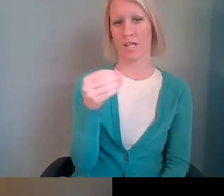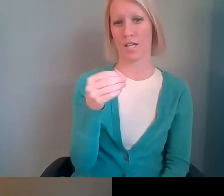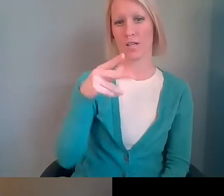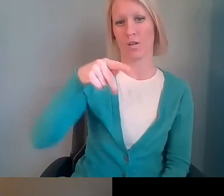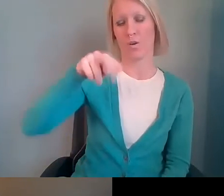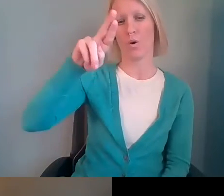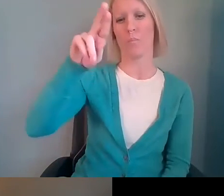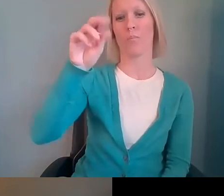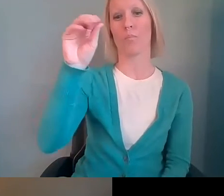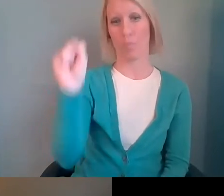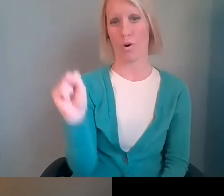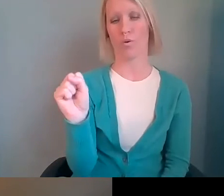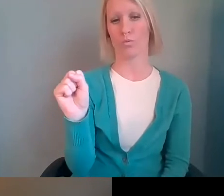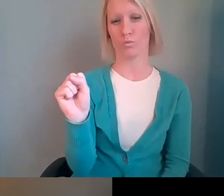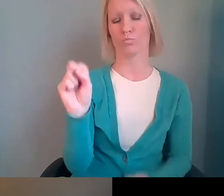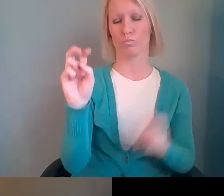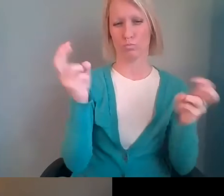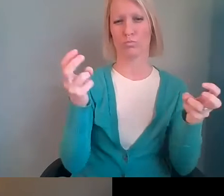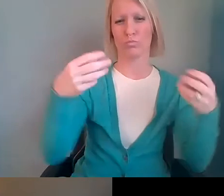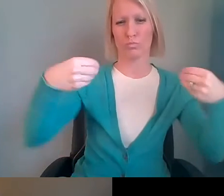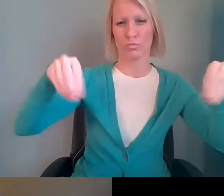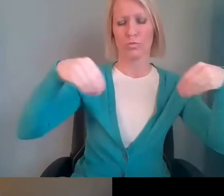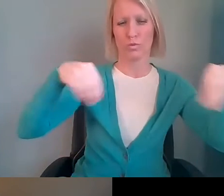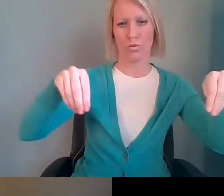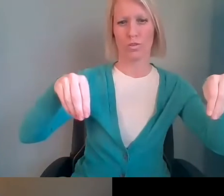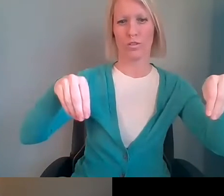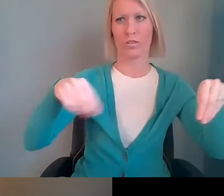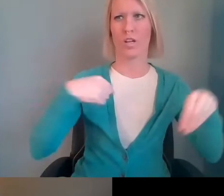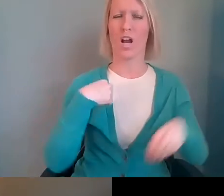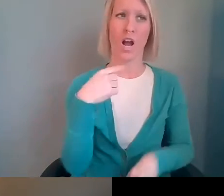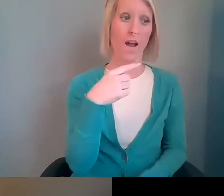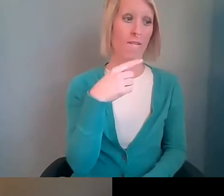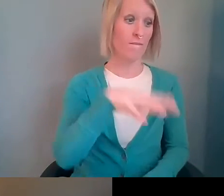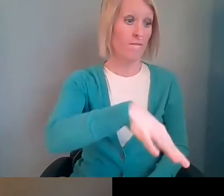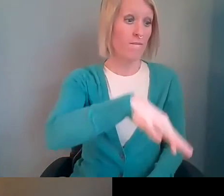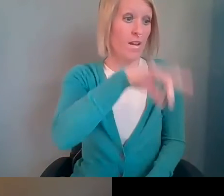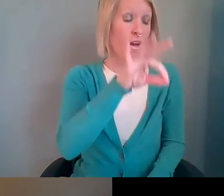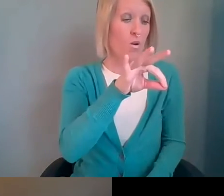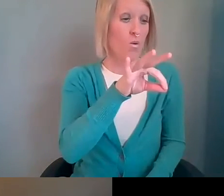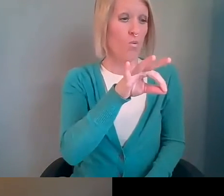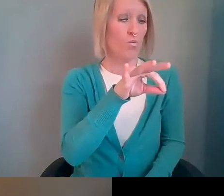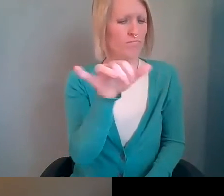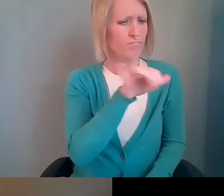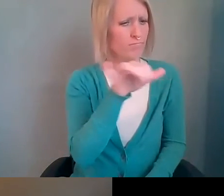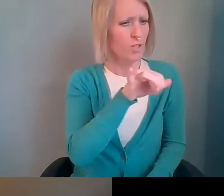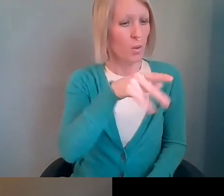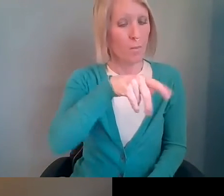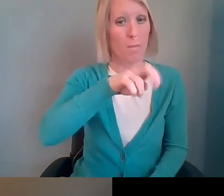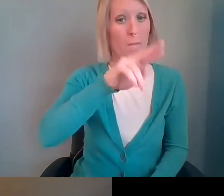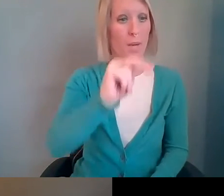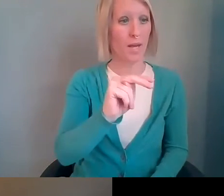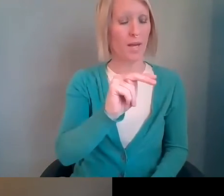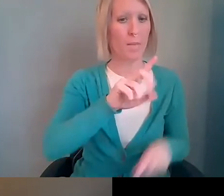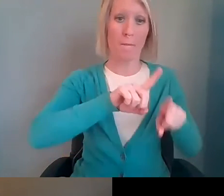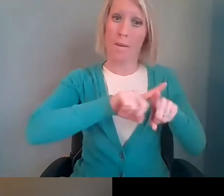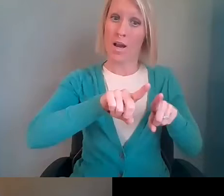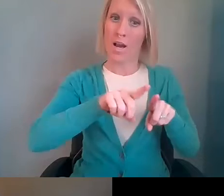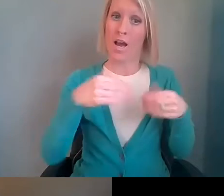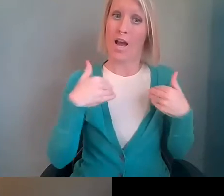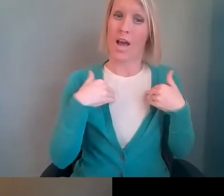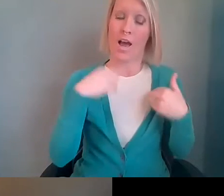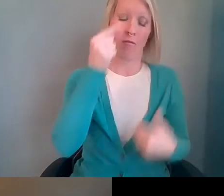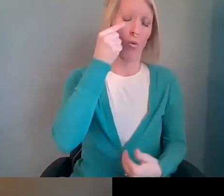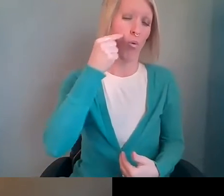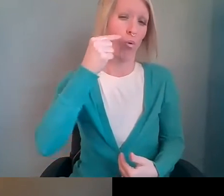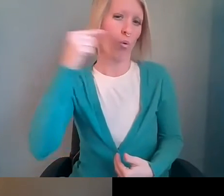one almost like it. It had gold trim on it, which the other one didn't. And so I bought it, and it was an expensive